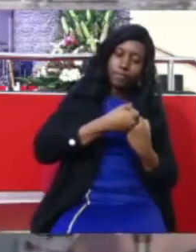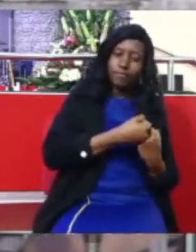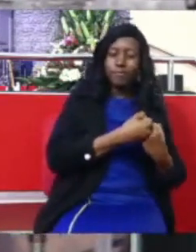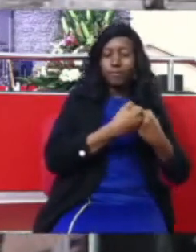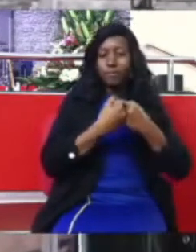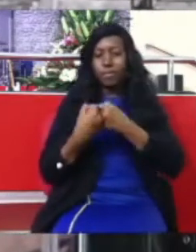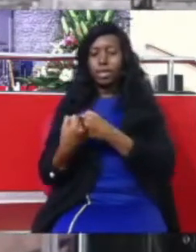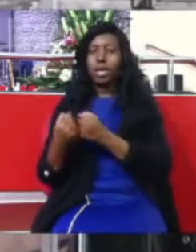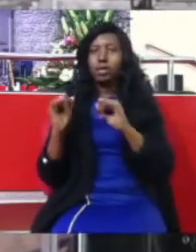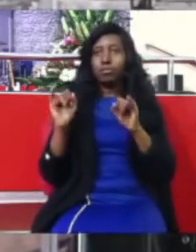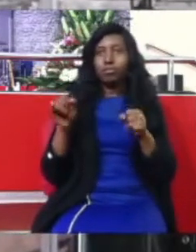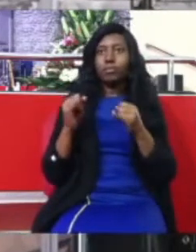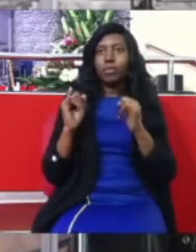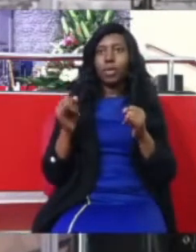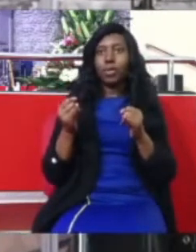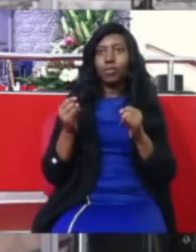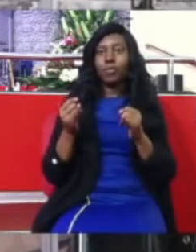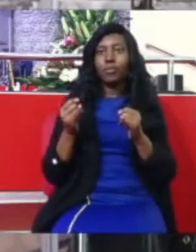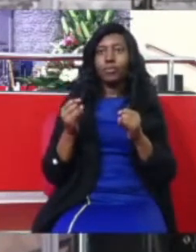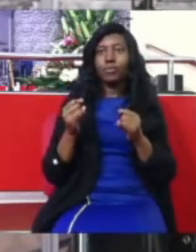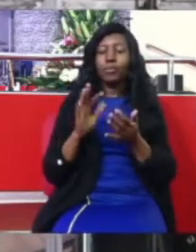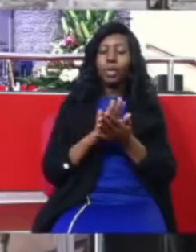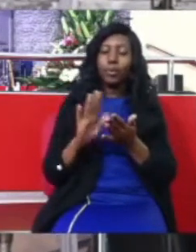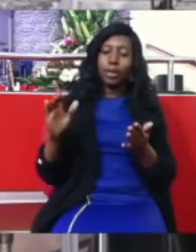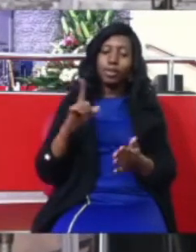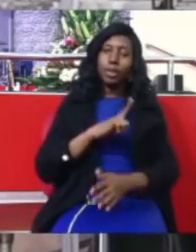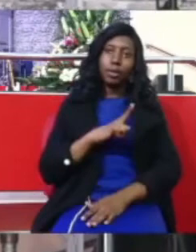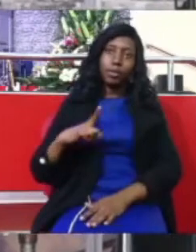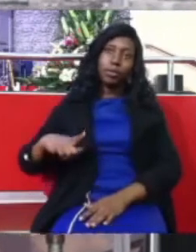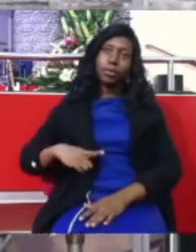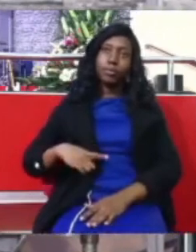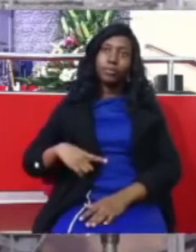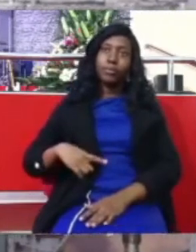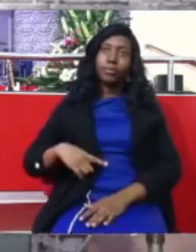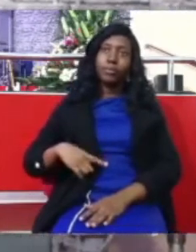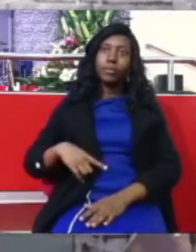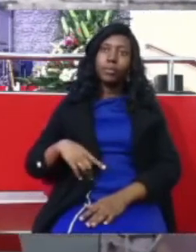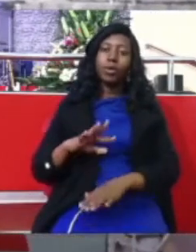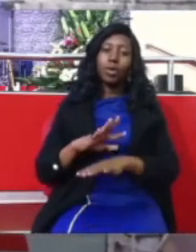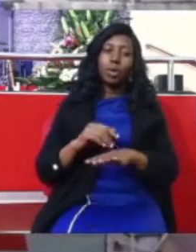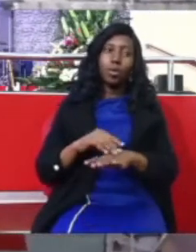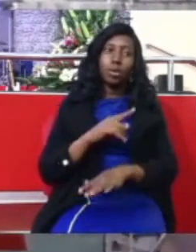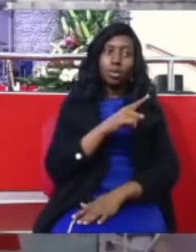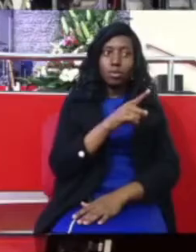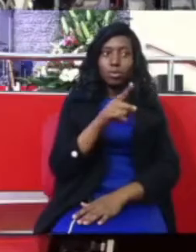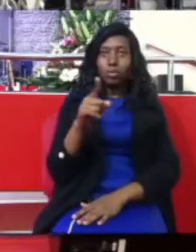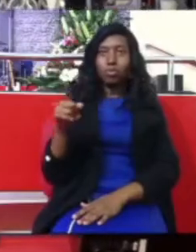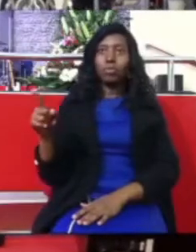you. Bwana asifiwe. And so it's a call for us to launch into the